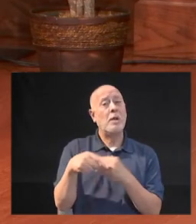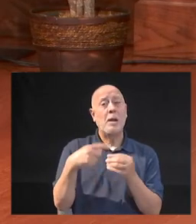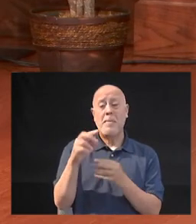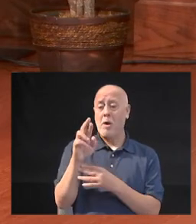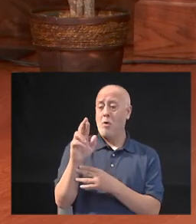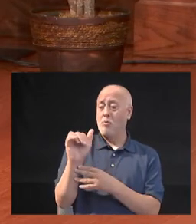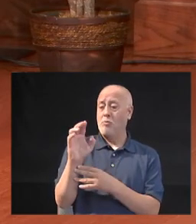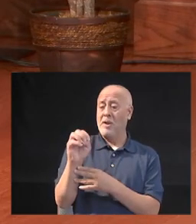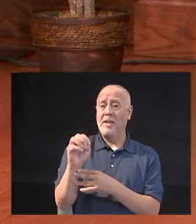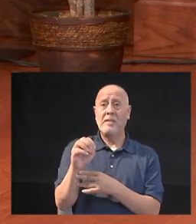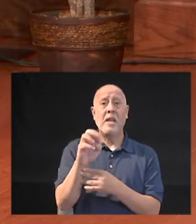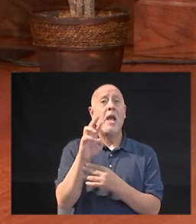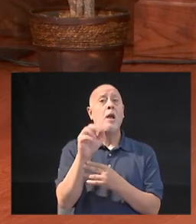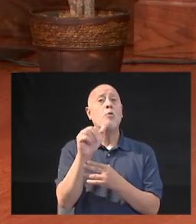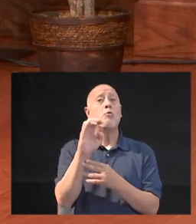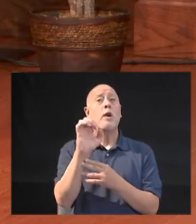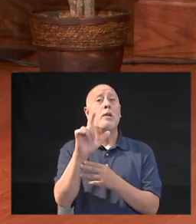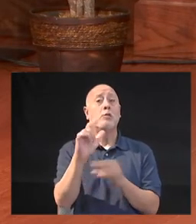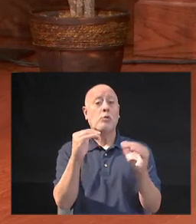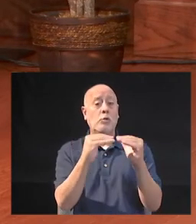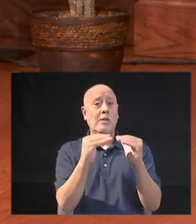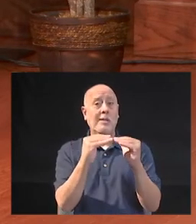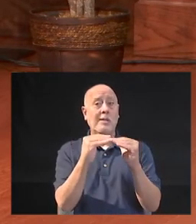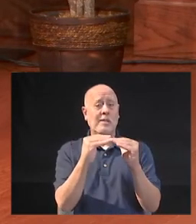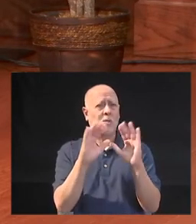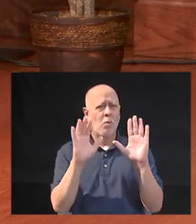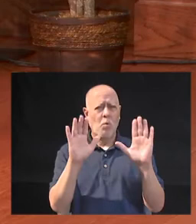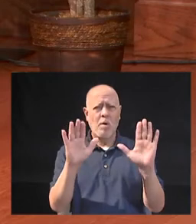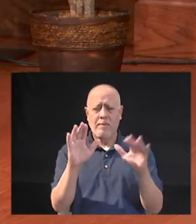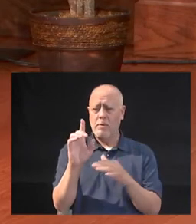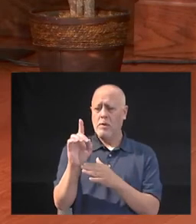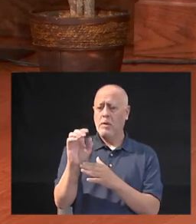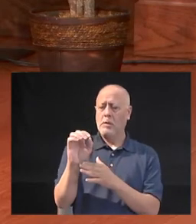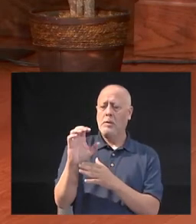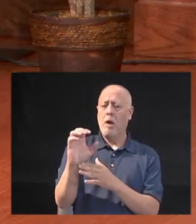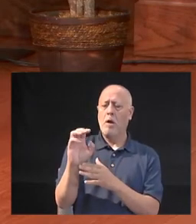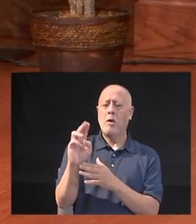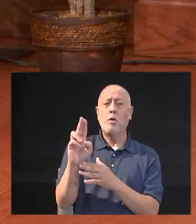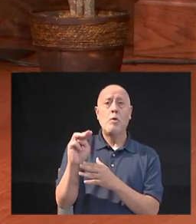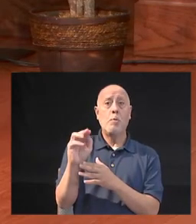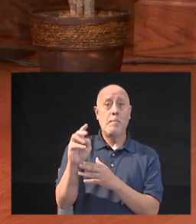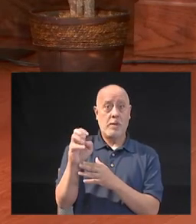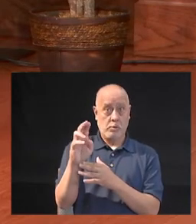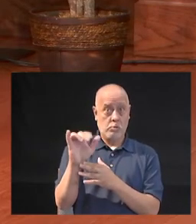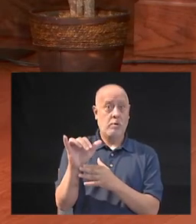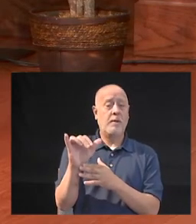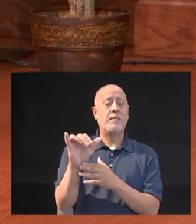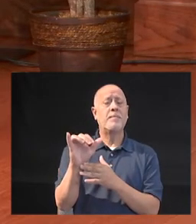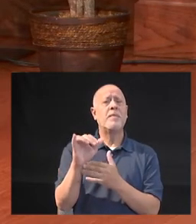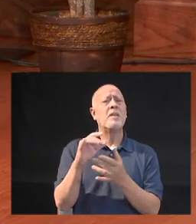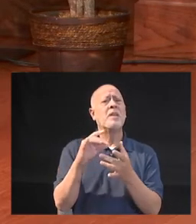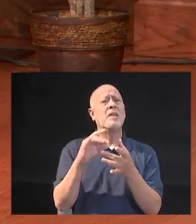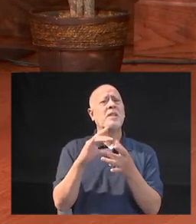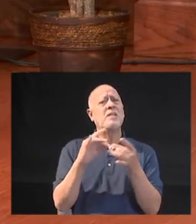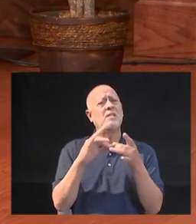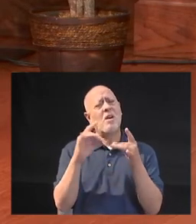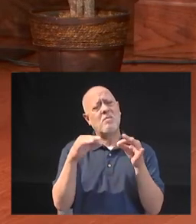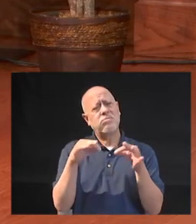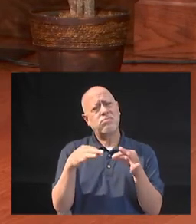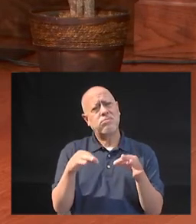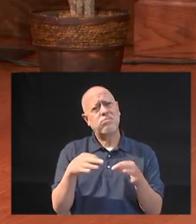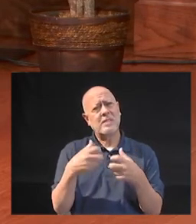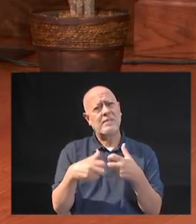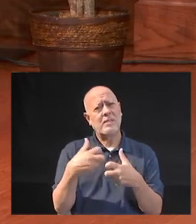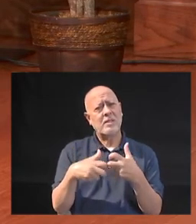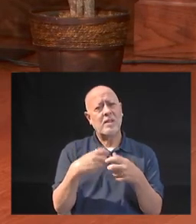racial justice in the United States, this is a great documentary. It talks about the difficulty of the what has often been